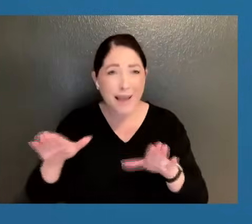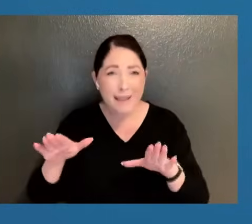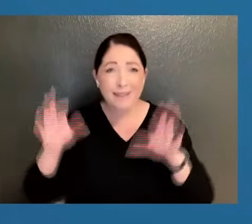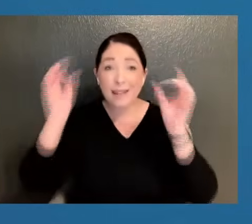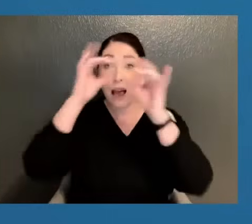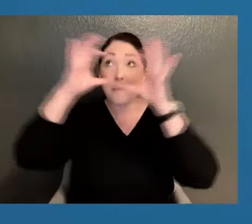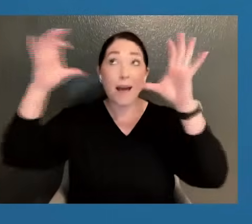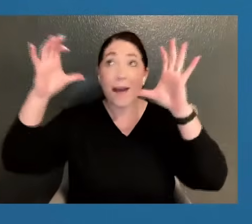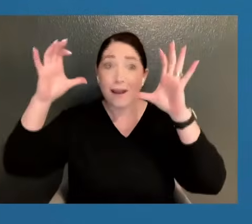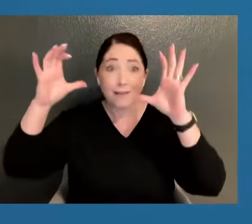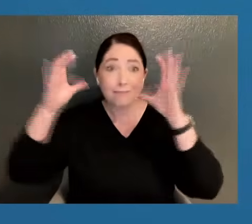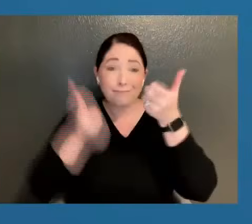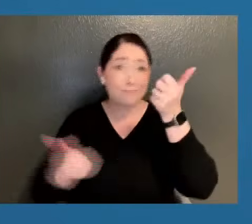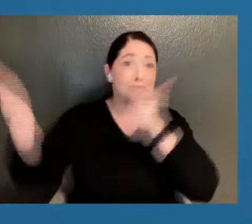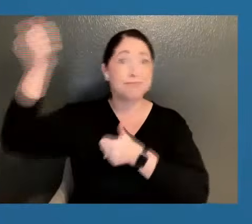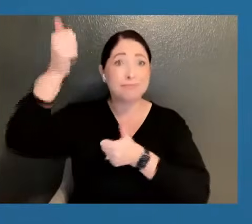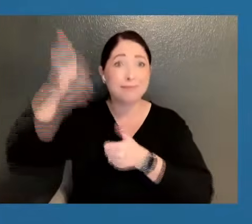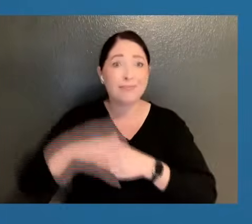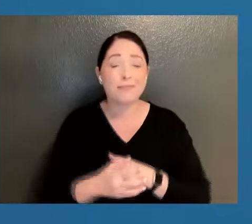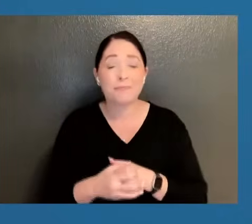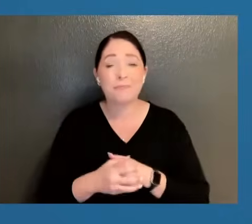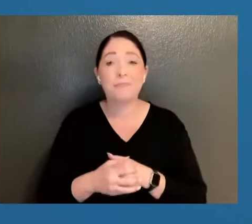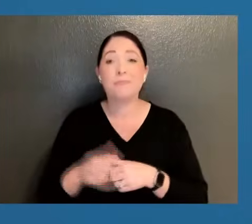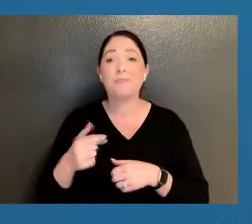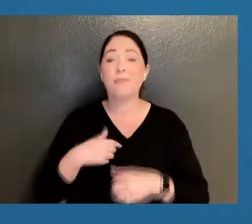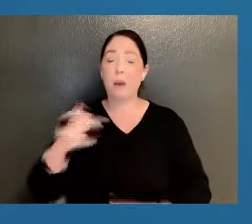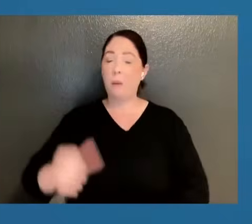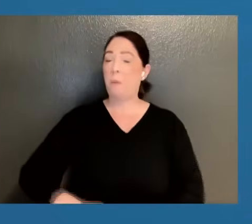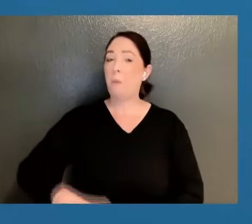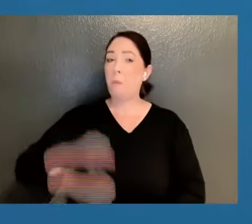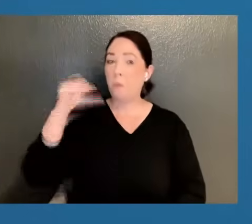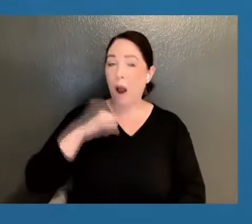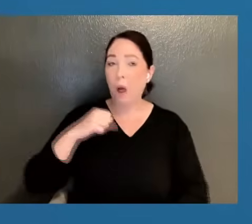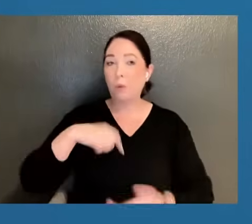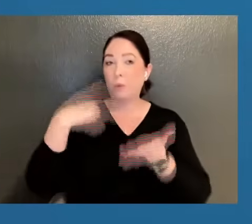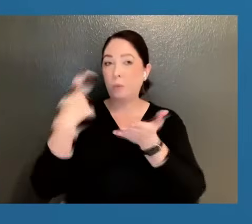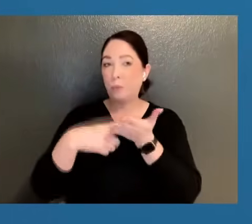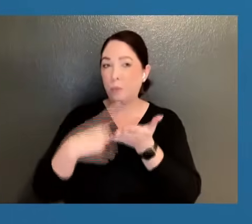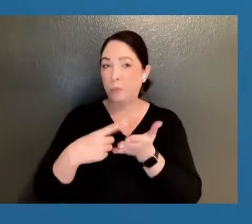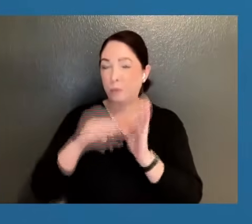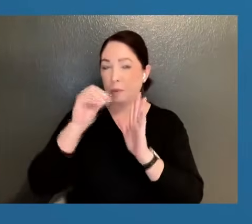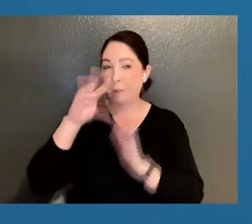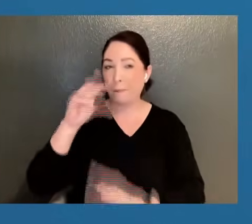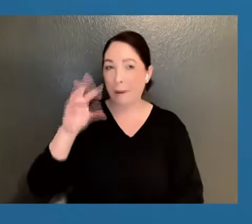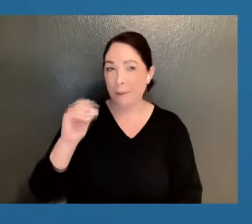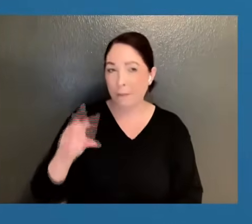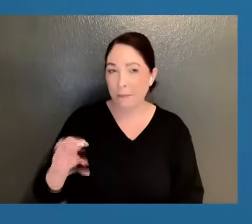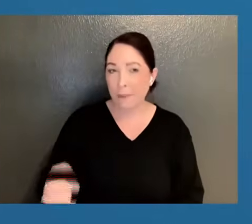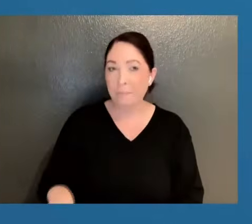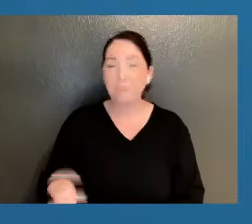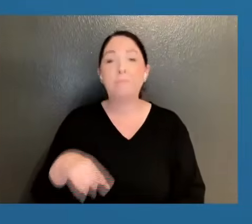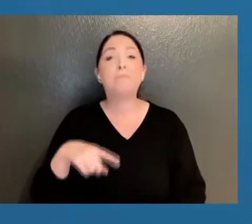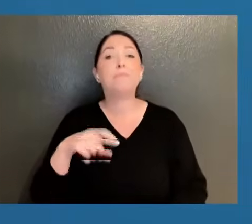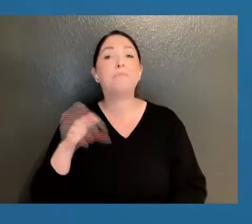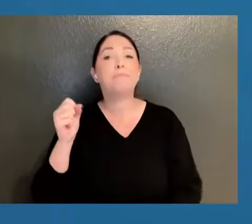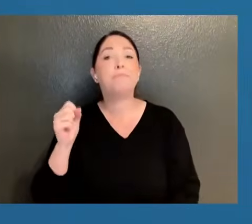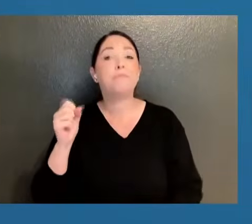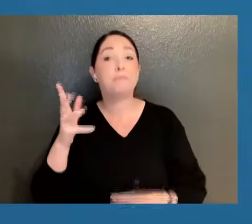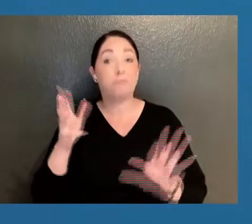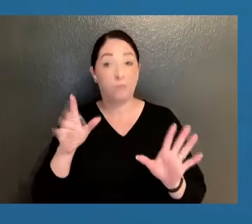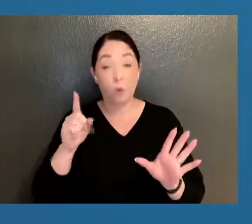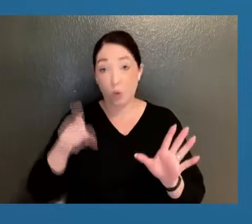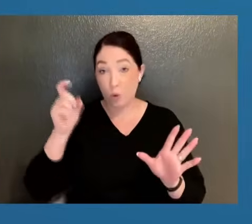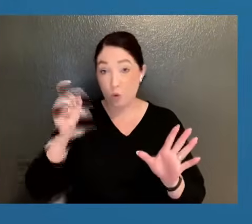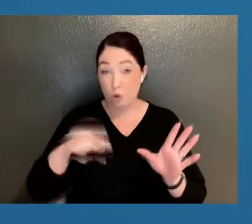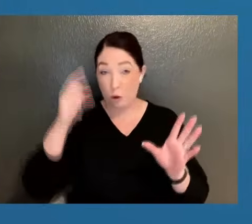expected. And I am so proud to run through some of these for you, because you should just be saying them in your sleep. And if there's any naysayers